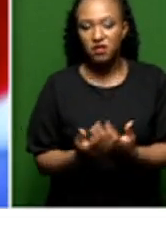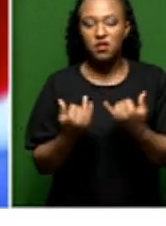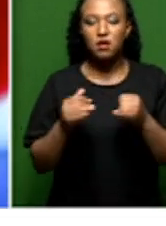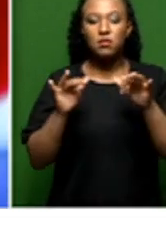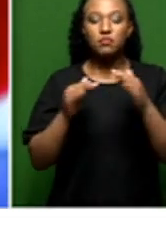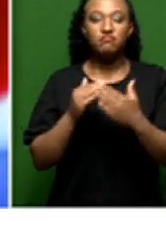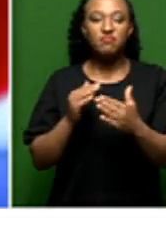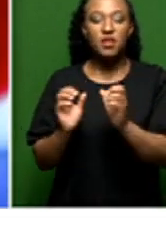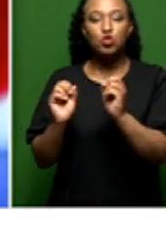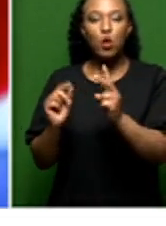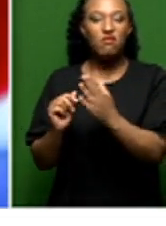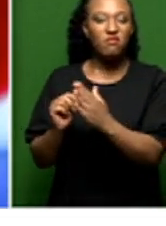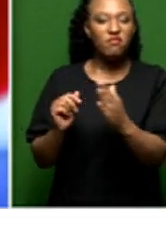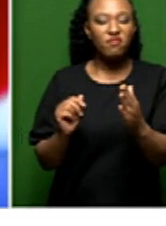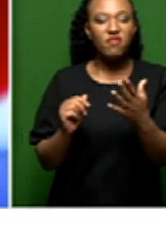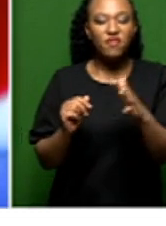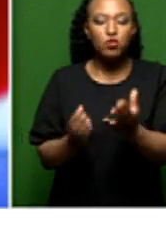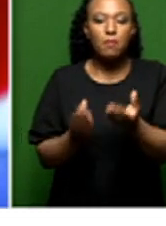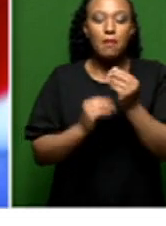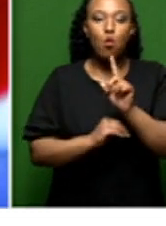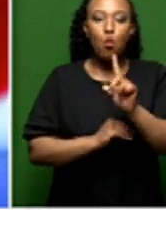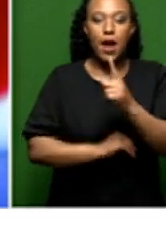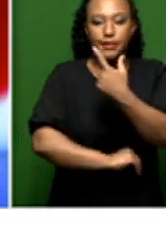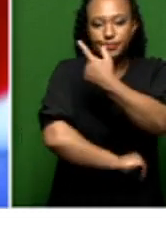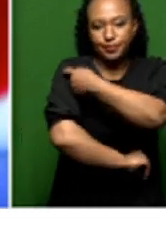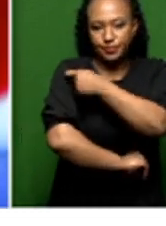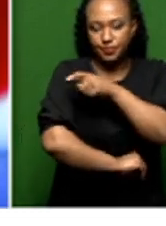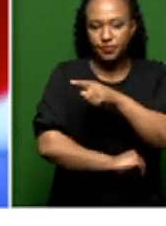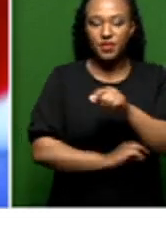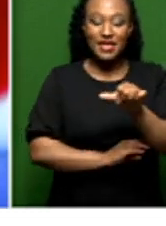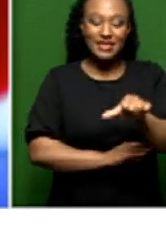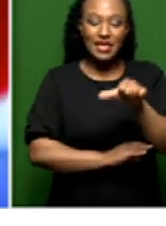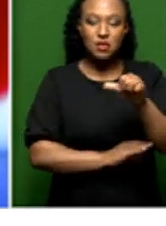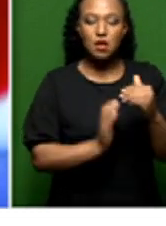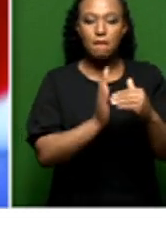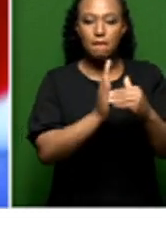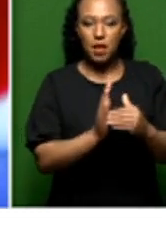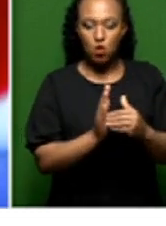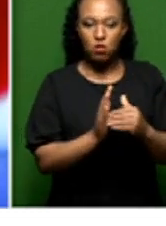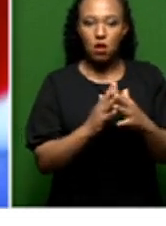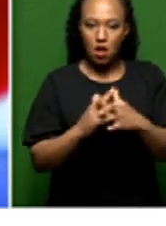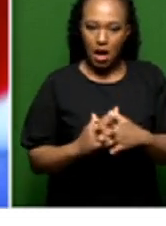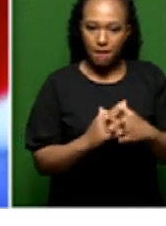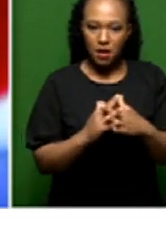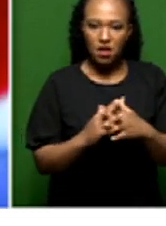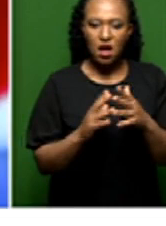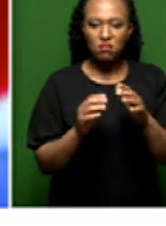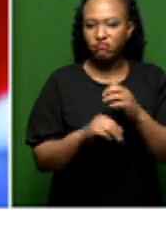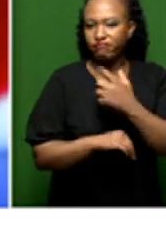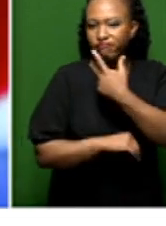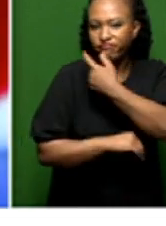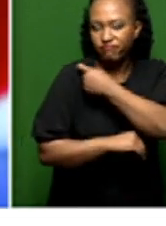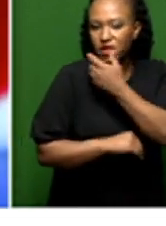and over has received at least one vaccine dose, about 60 million eligible Americans remain